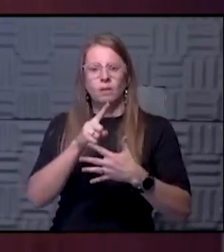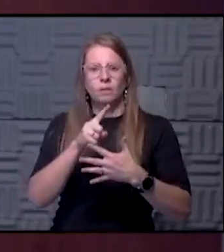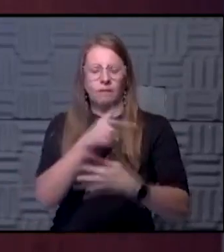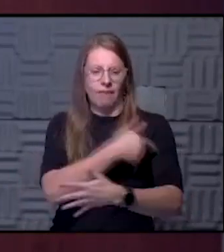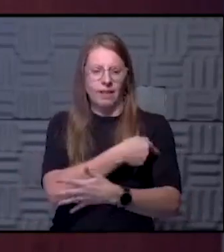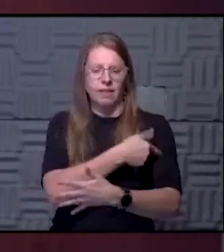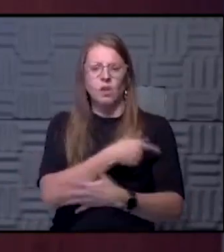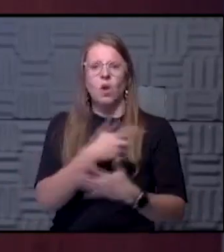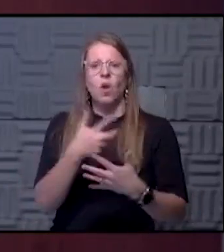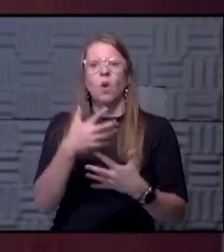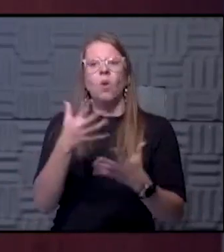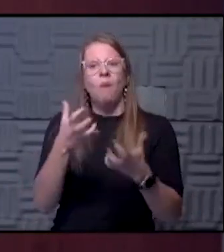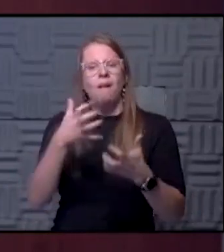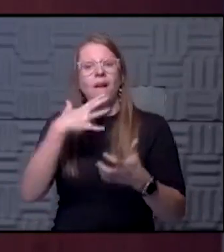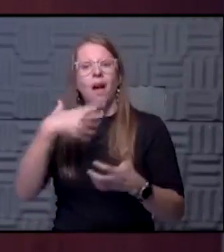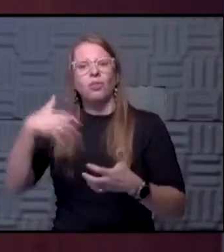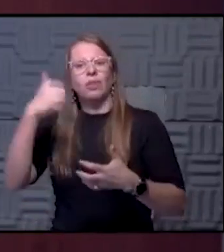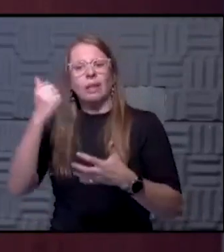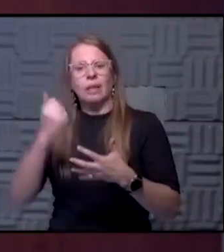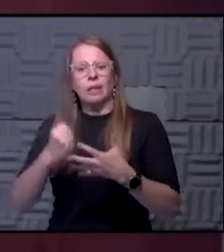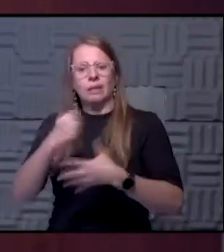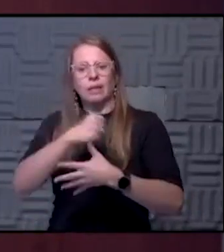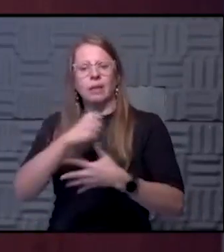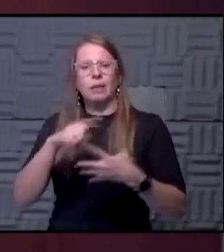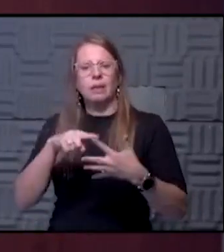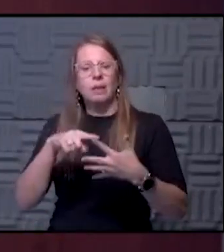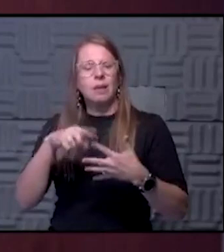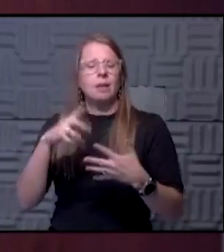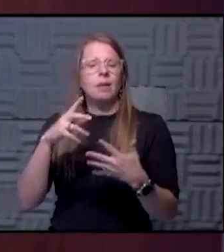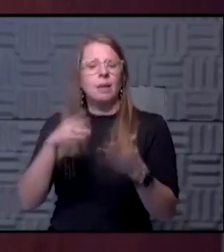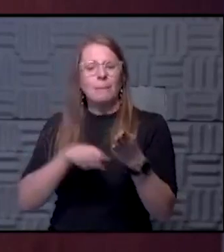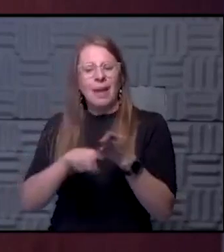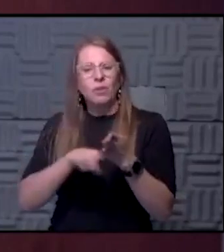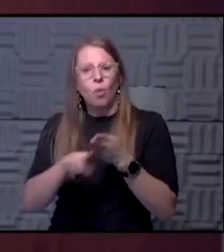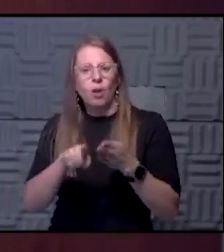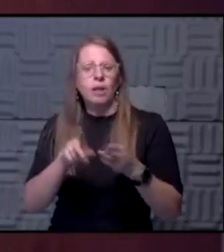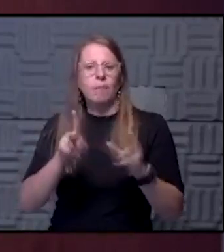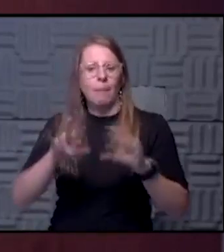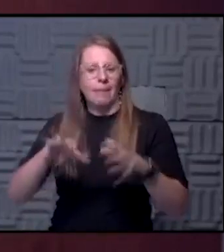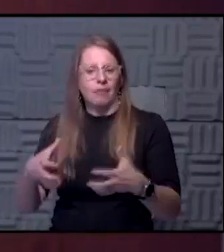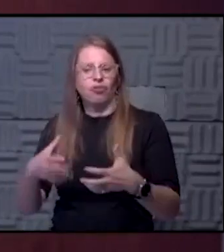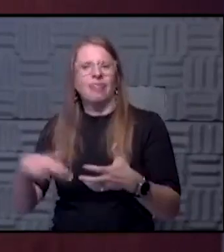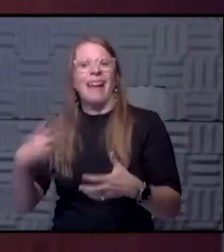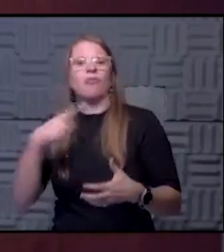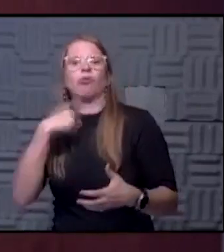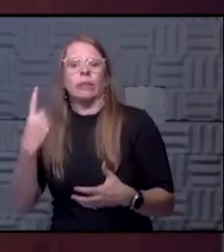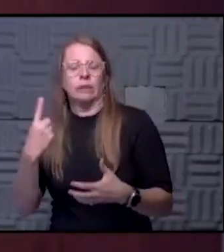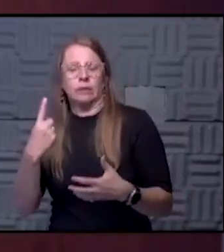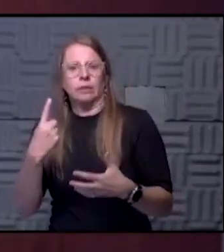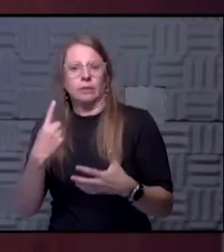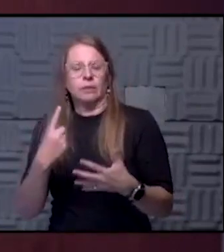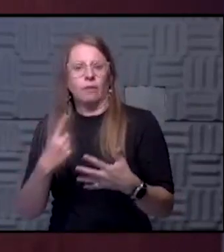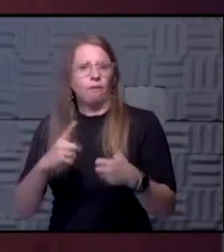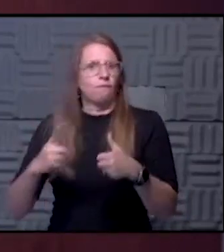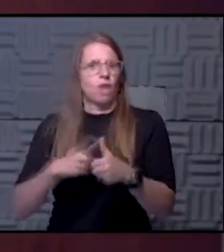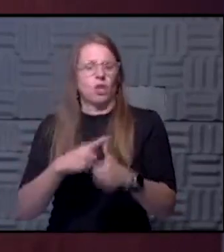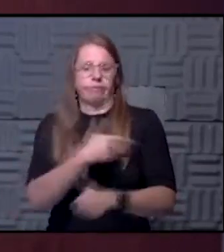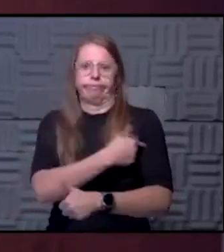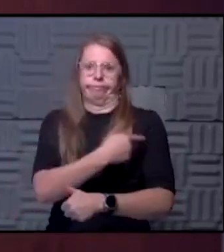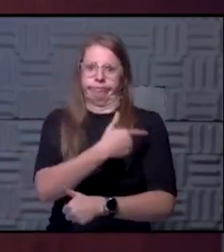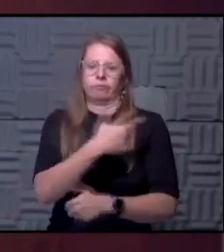to really get our elderly, to get our minority populations that are at high risk, to really get the vaccine